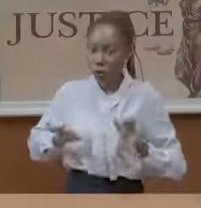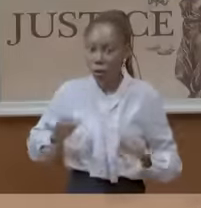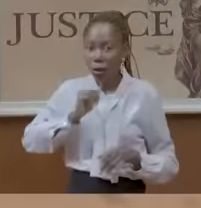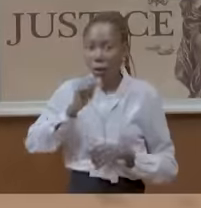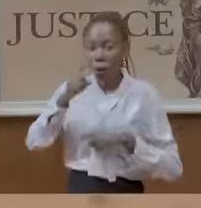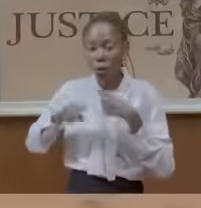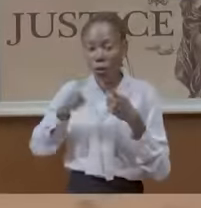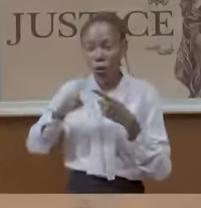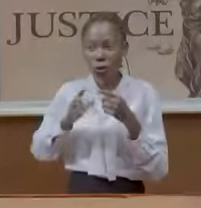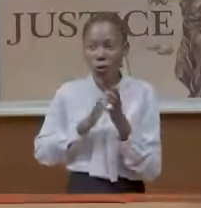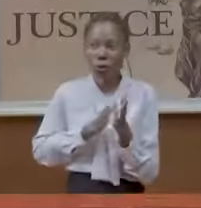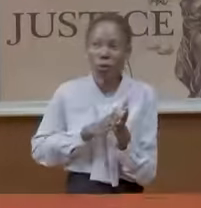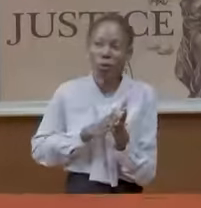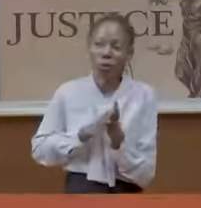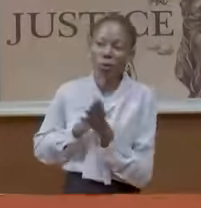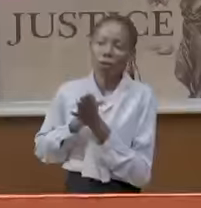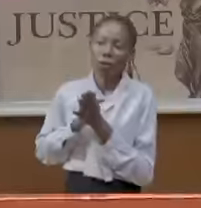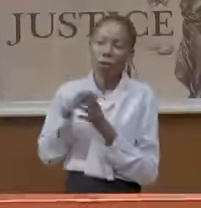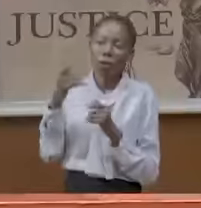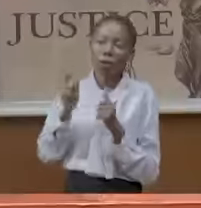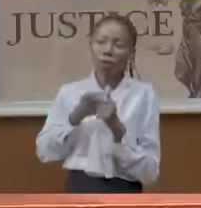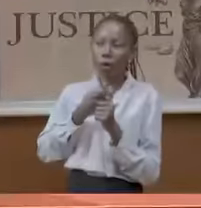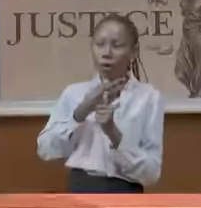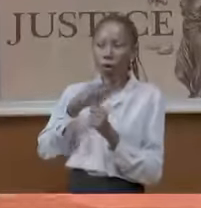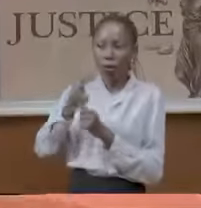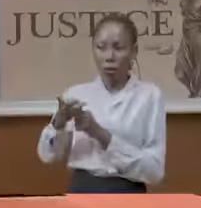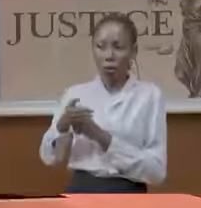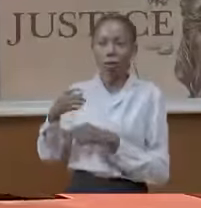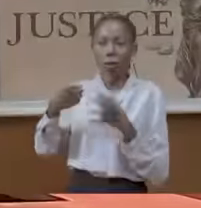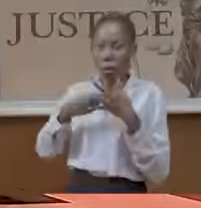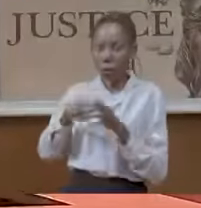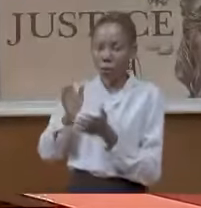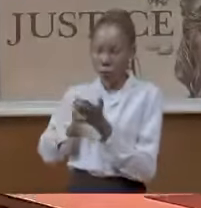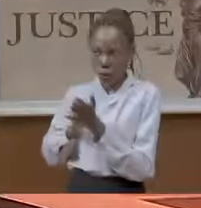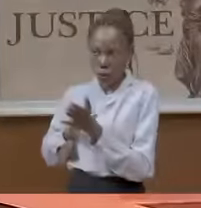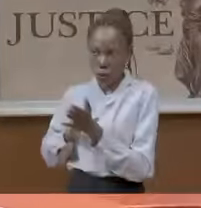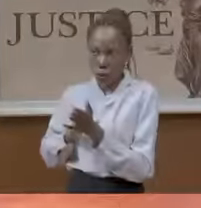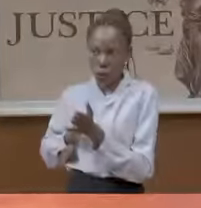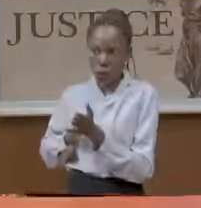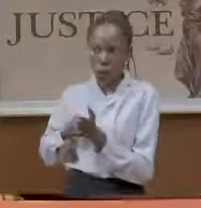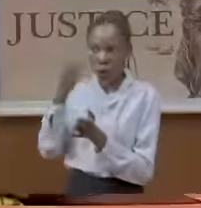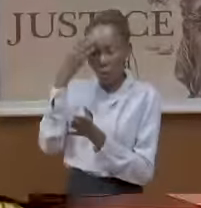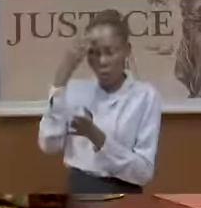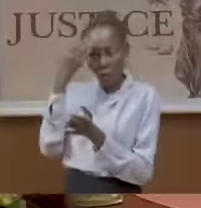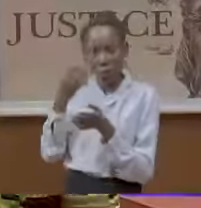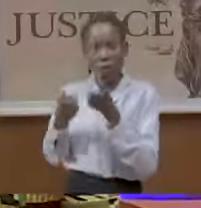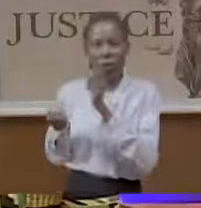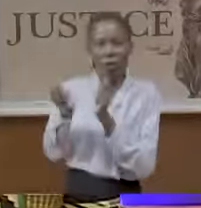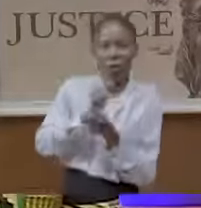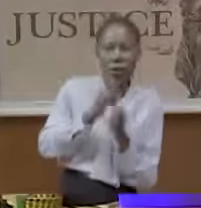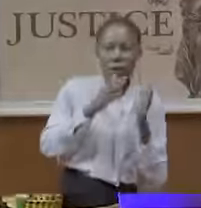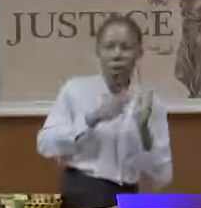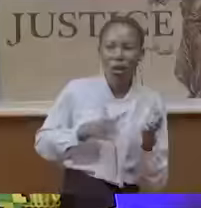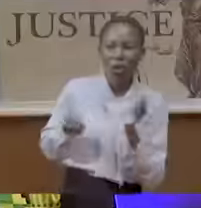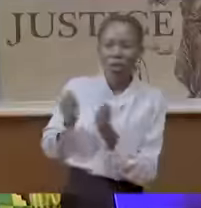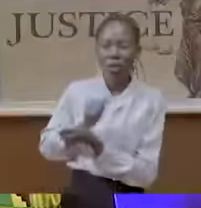children. When we had the first and the second, they were going to school, but we always, you know, when we change house, they change school. So